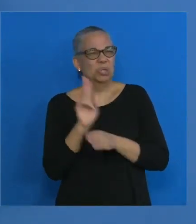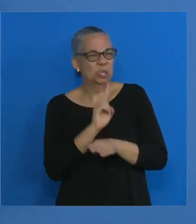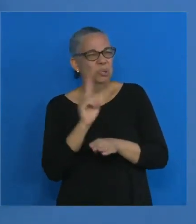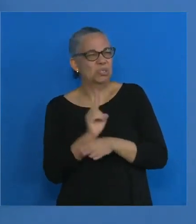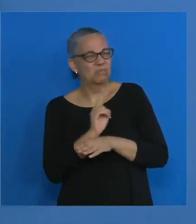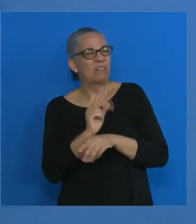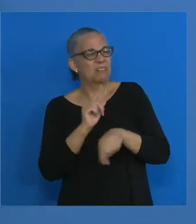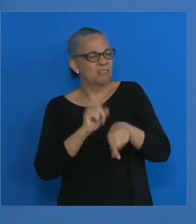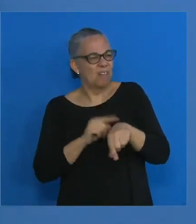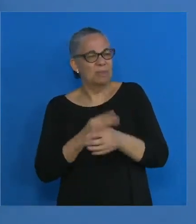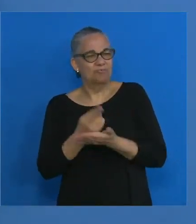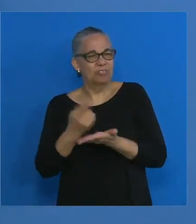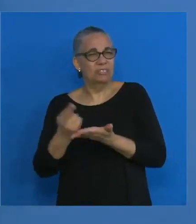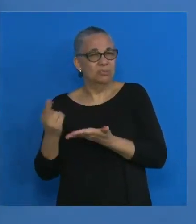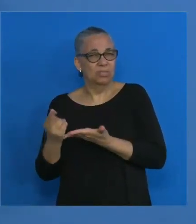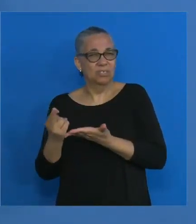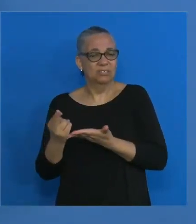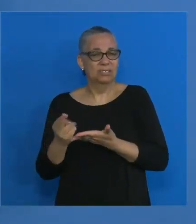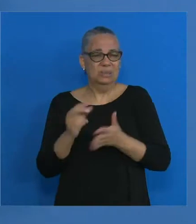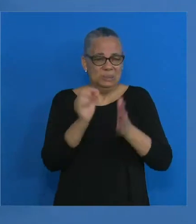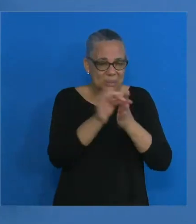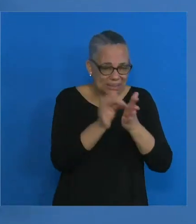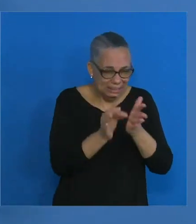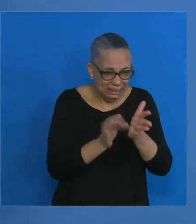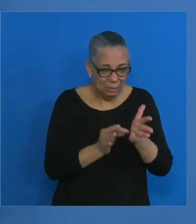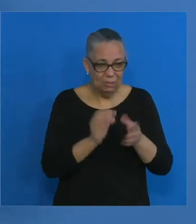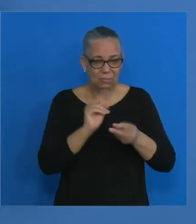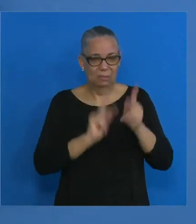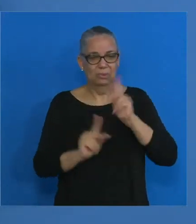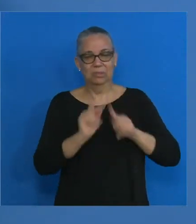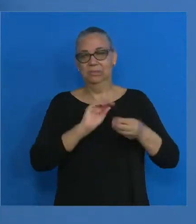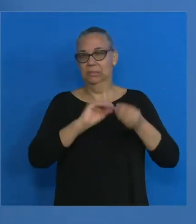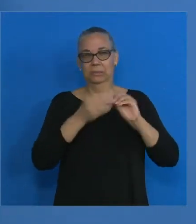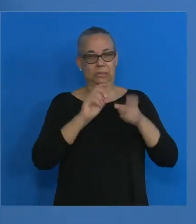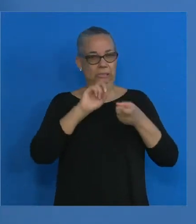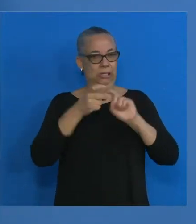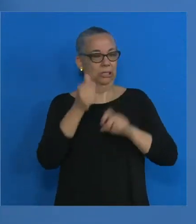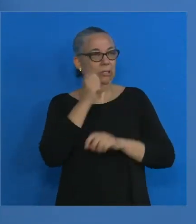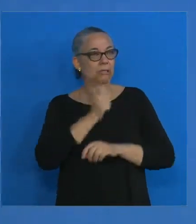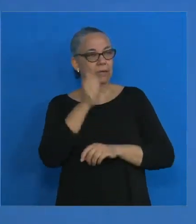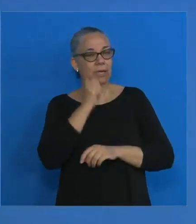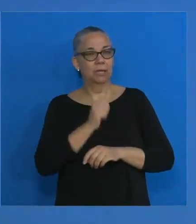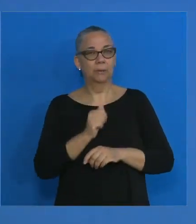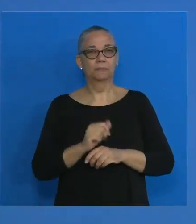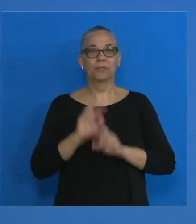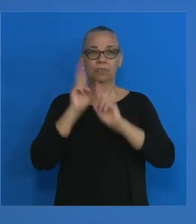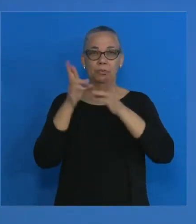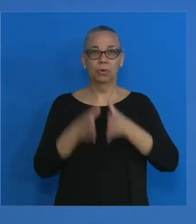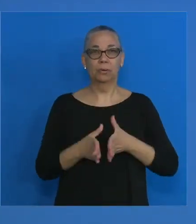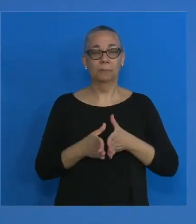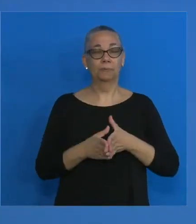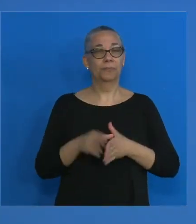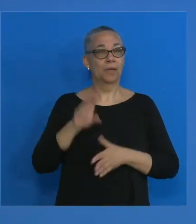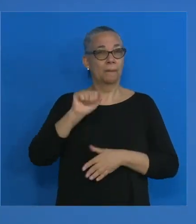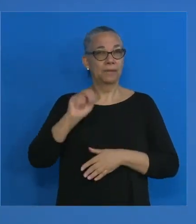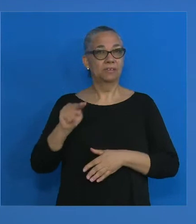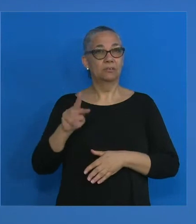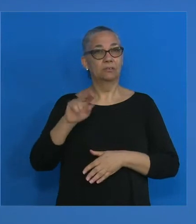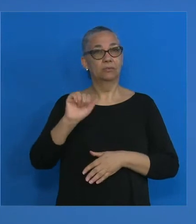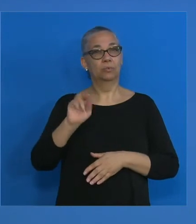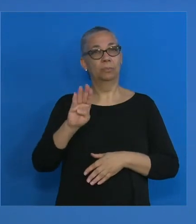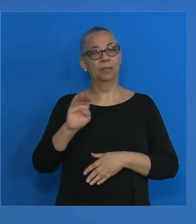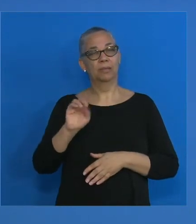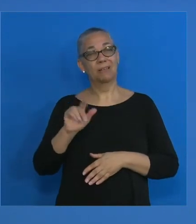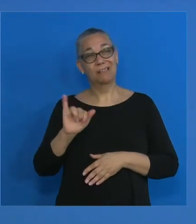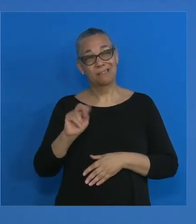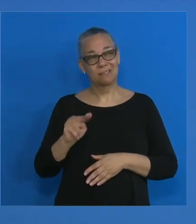how many people are in quarantine, because that number changes regularly. Mr. Rabain, you mentioned in your main comments